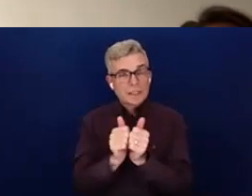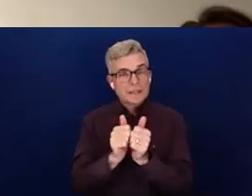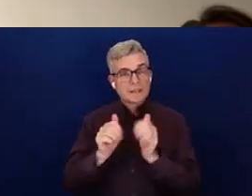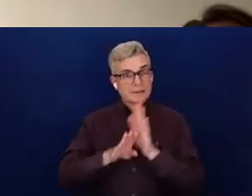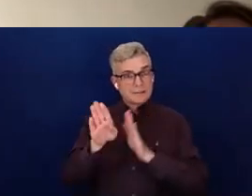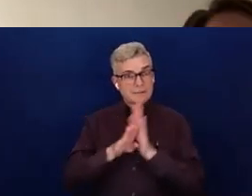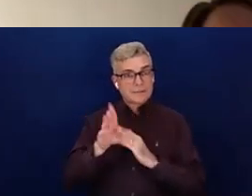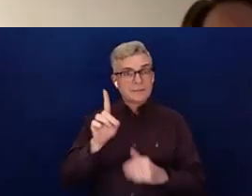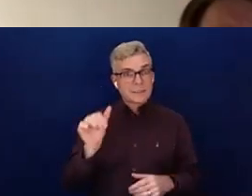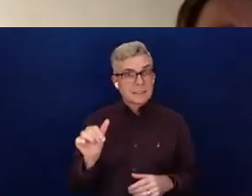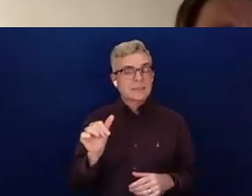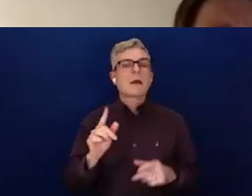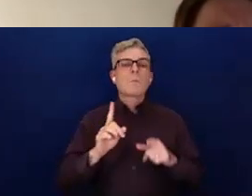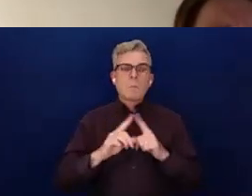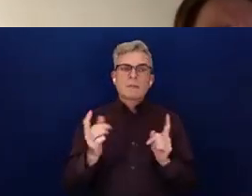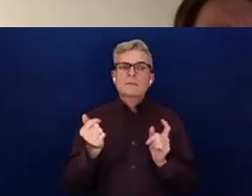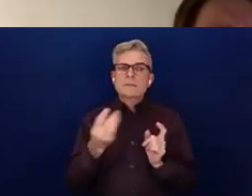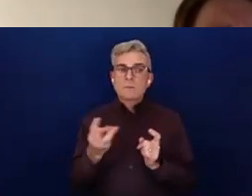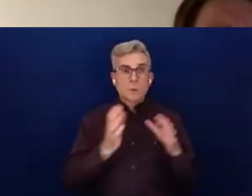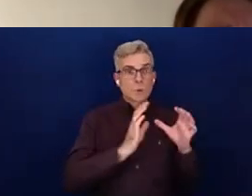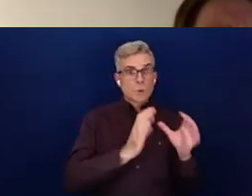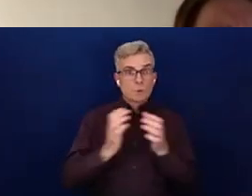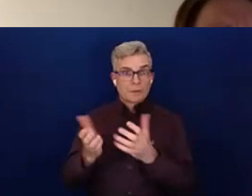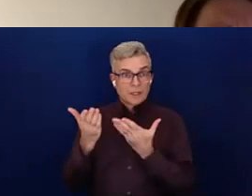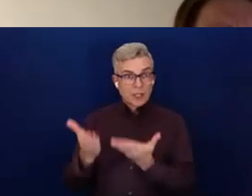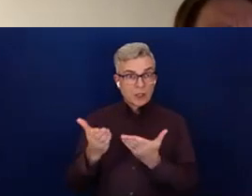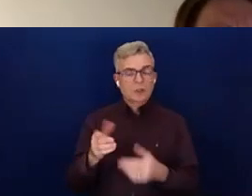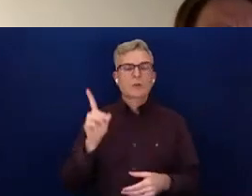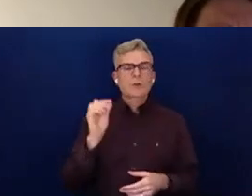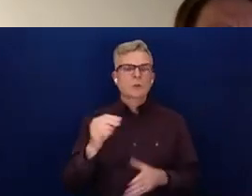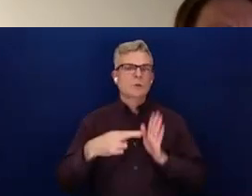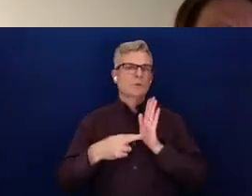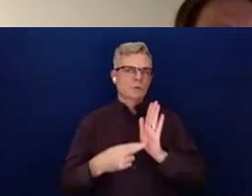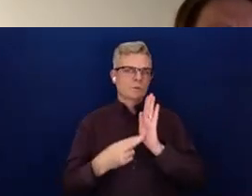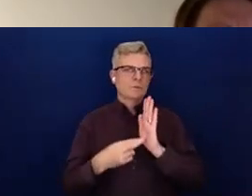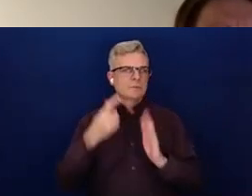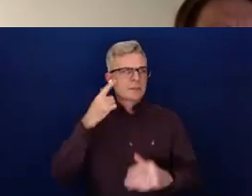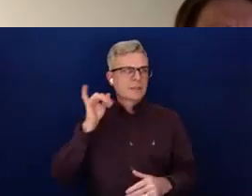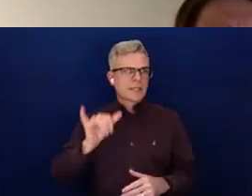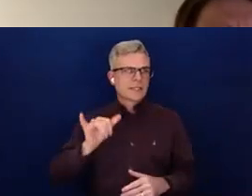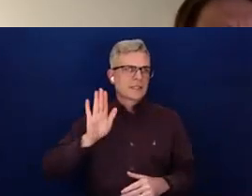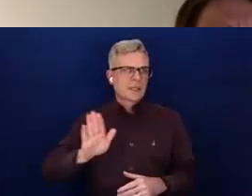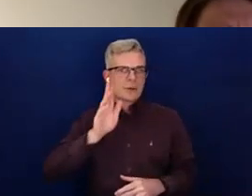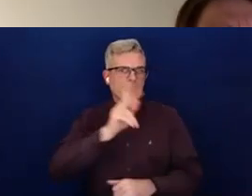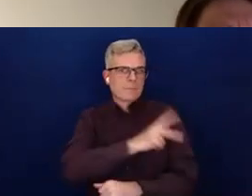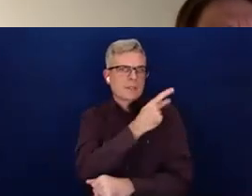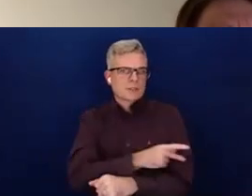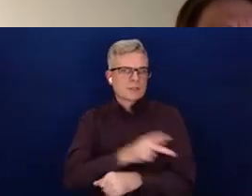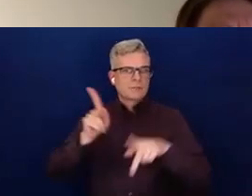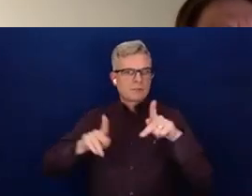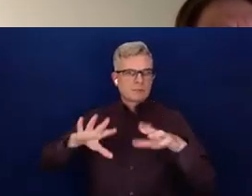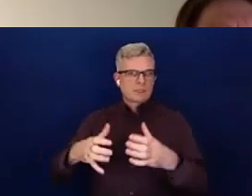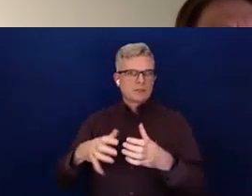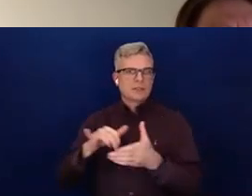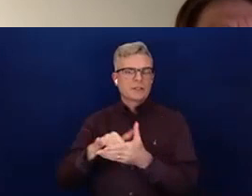the groups that are there do represent, because that is their patient population. They are part of their